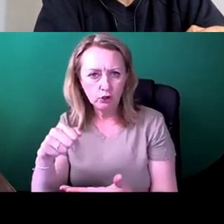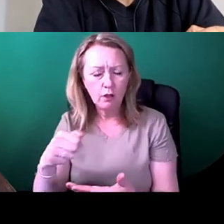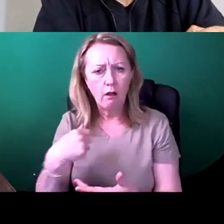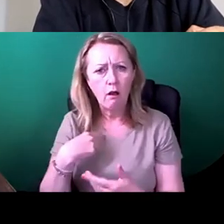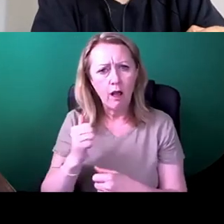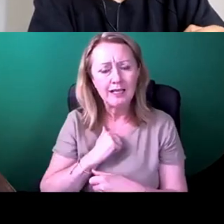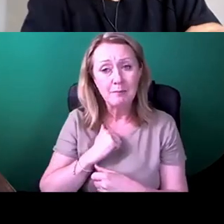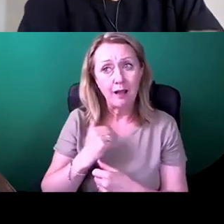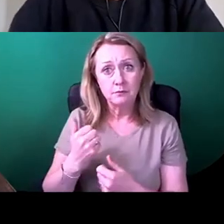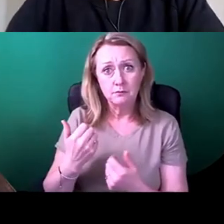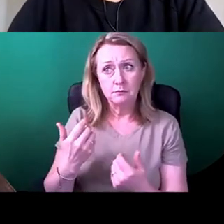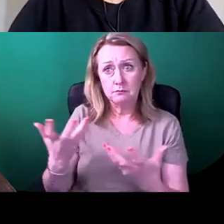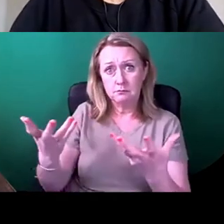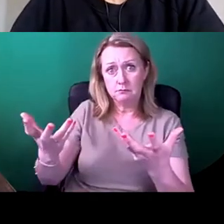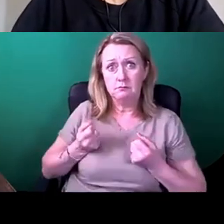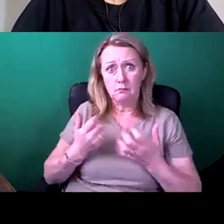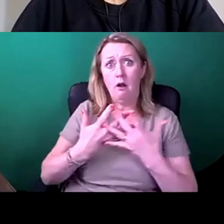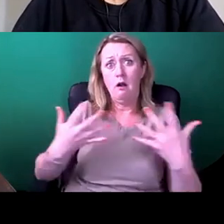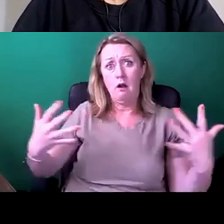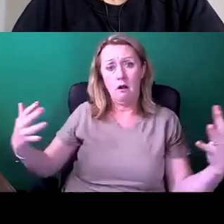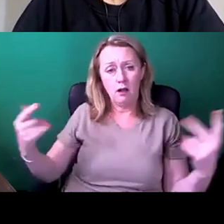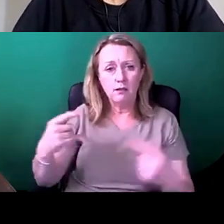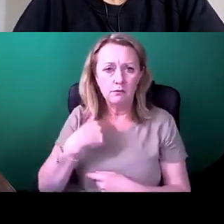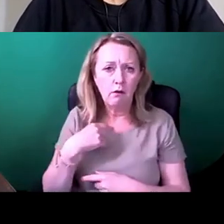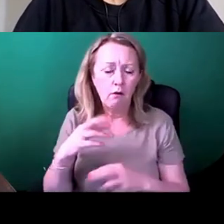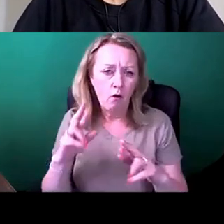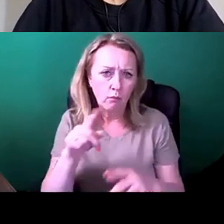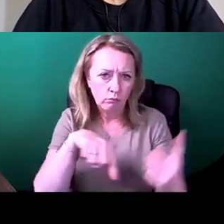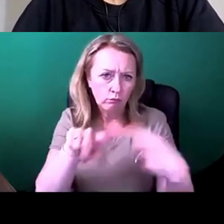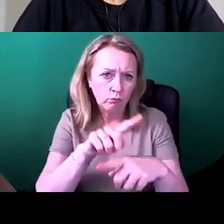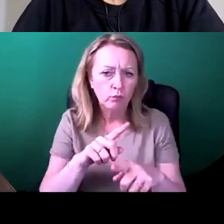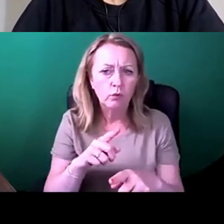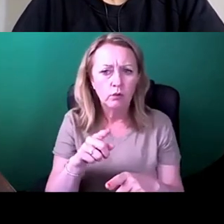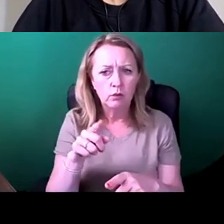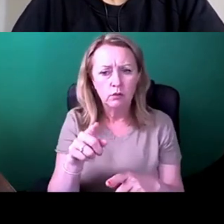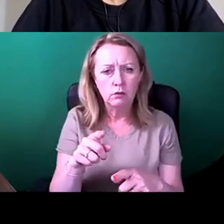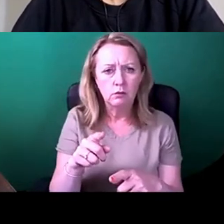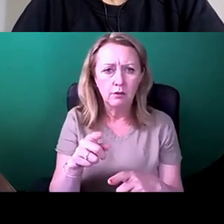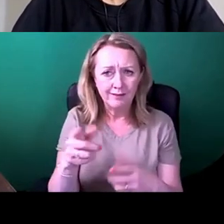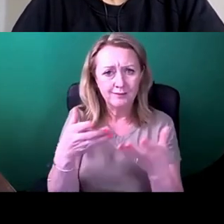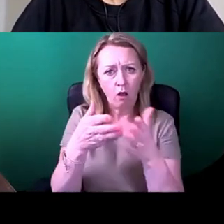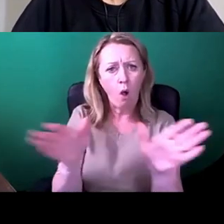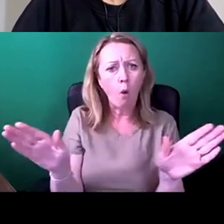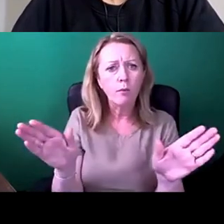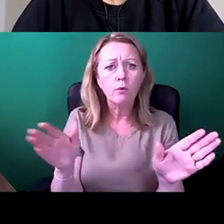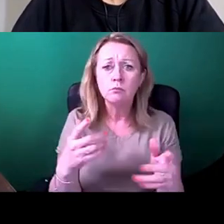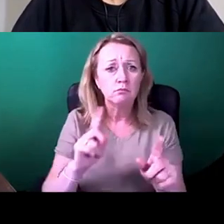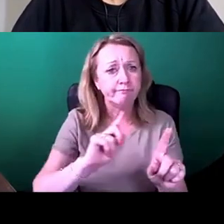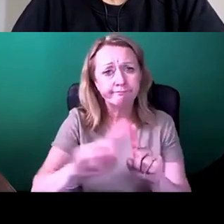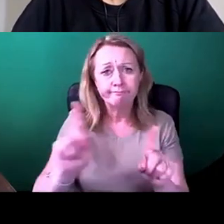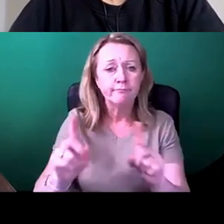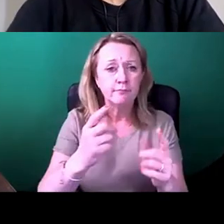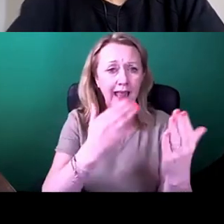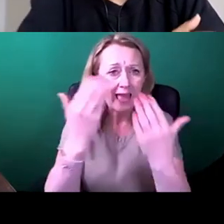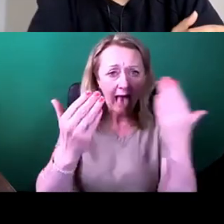of submissions. We hope to see an application from your organisation. It's important you know that this is open to galleries,